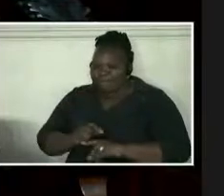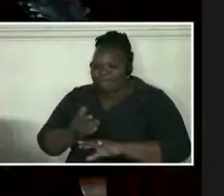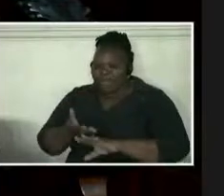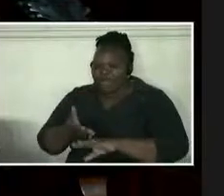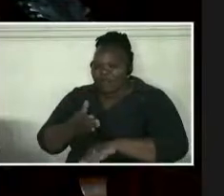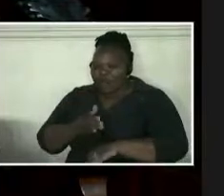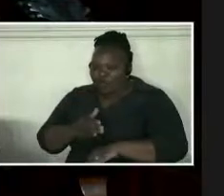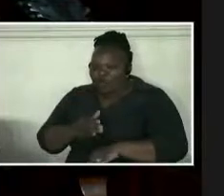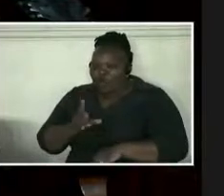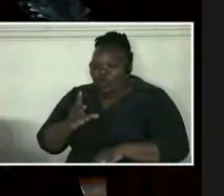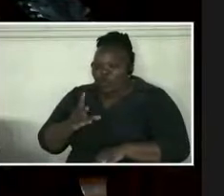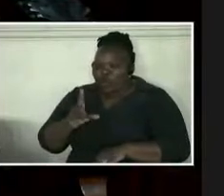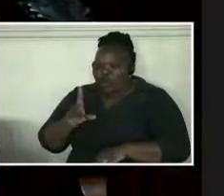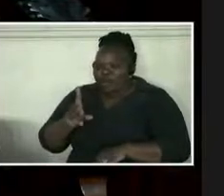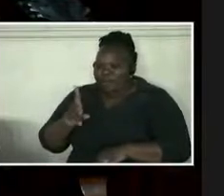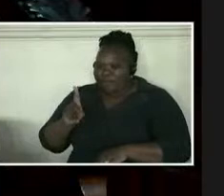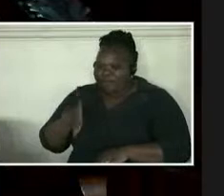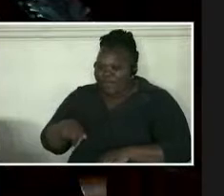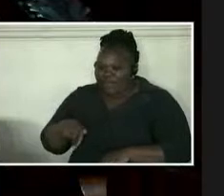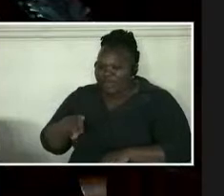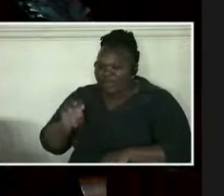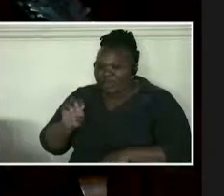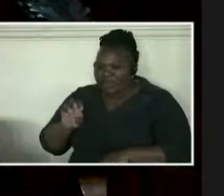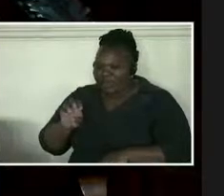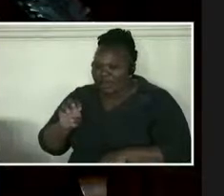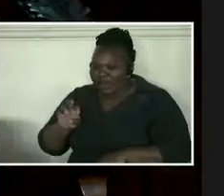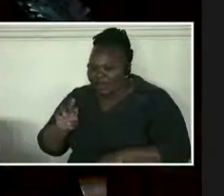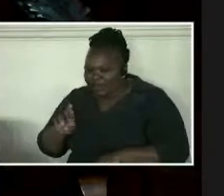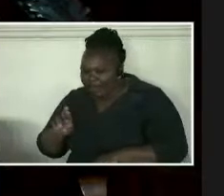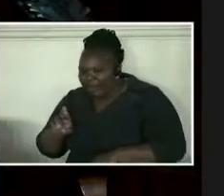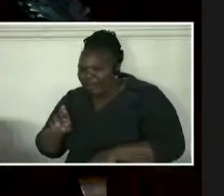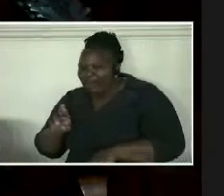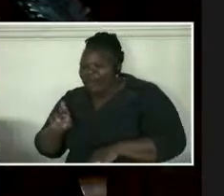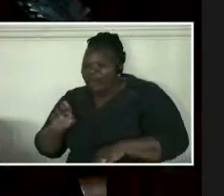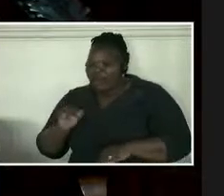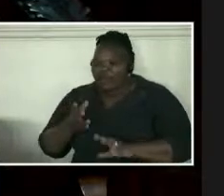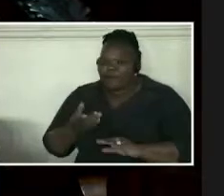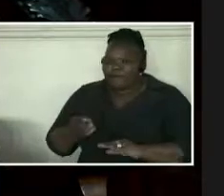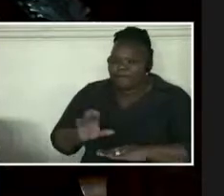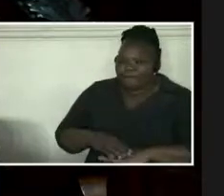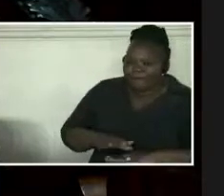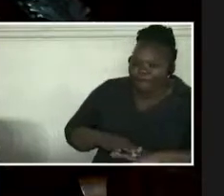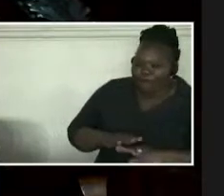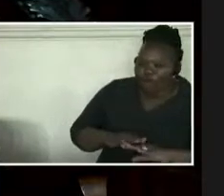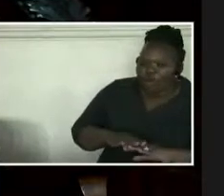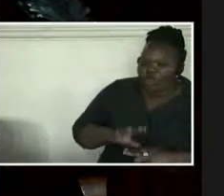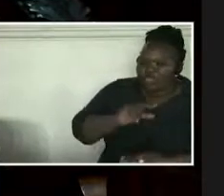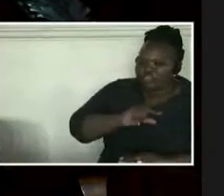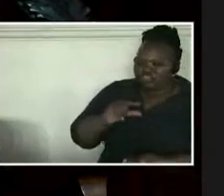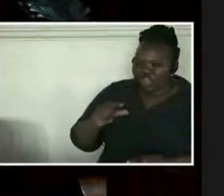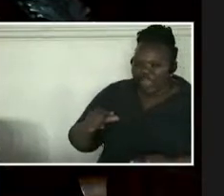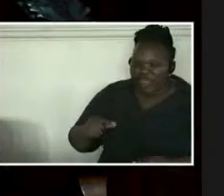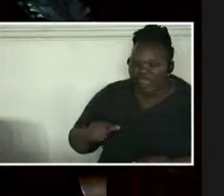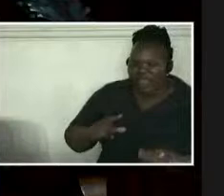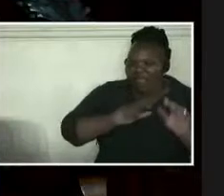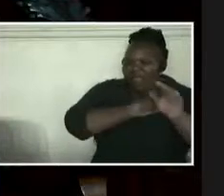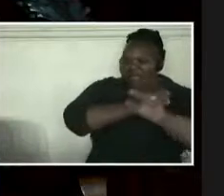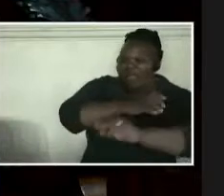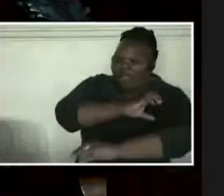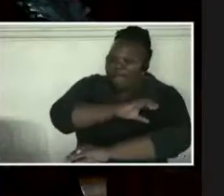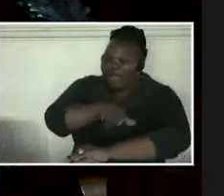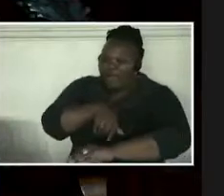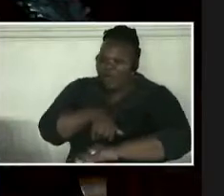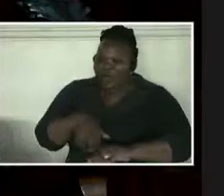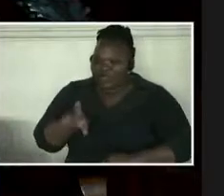exposure prophylaxis after sexual emergencies moreover the nature of of gender power relations in society